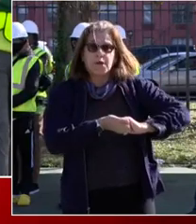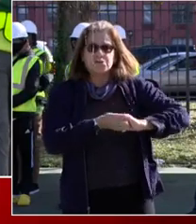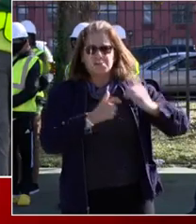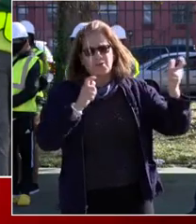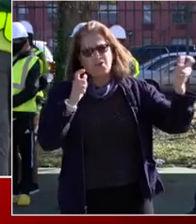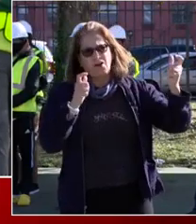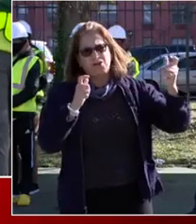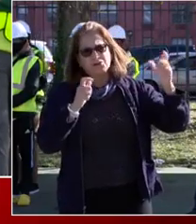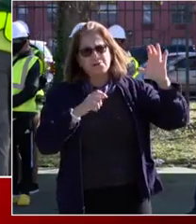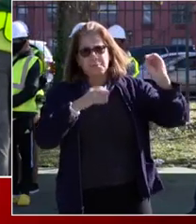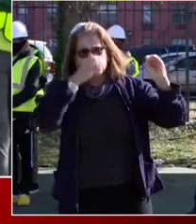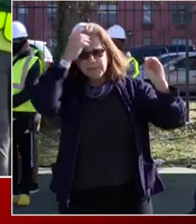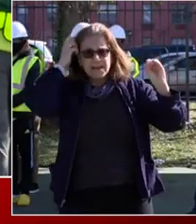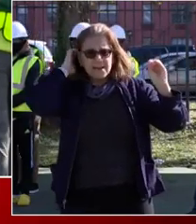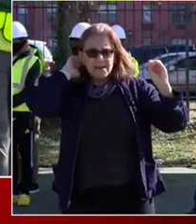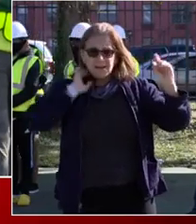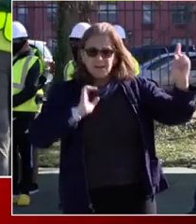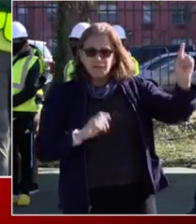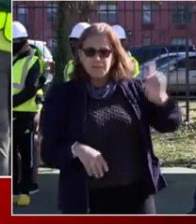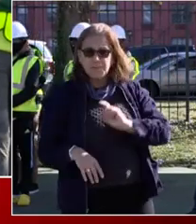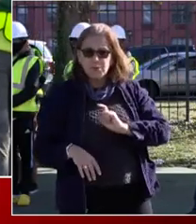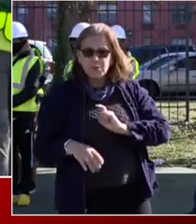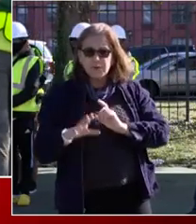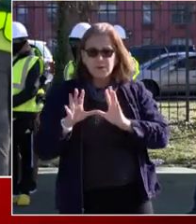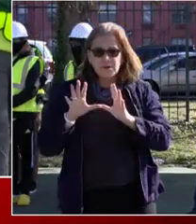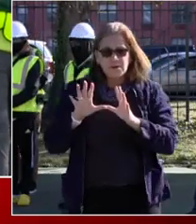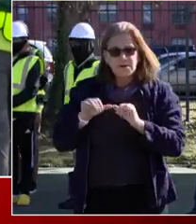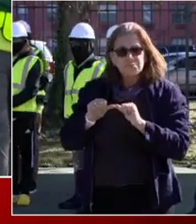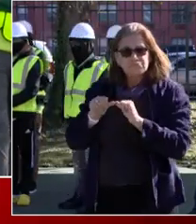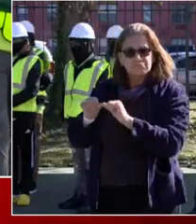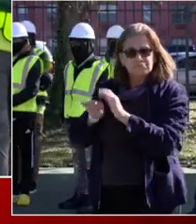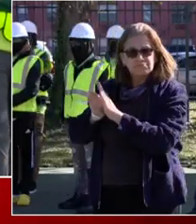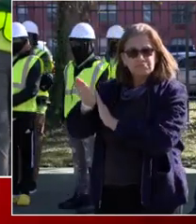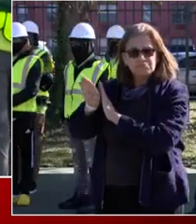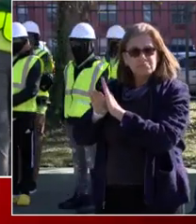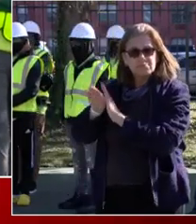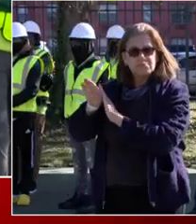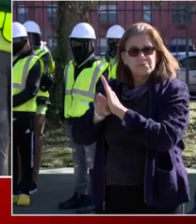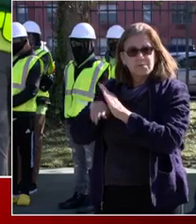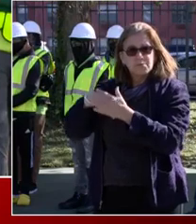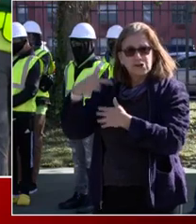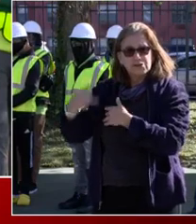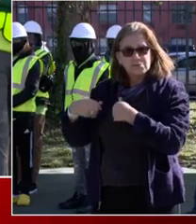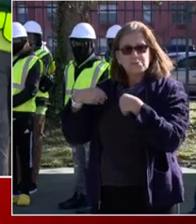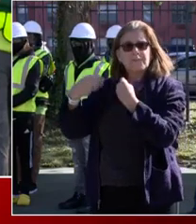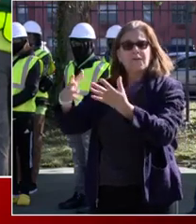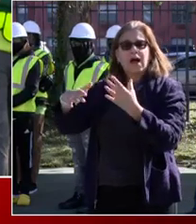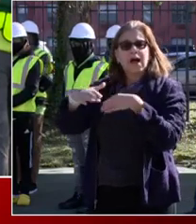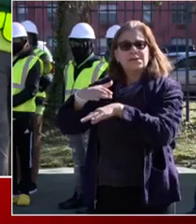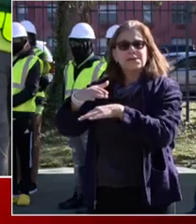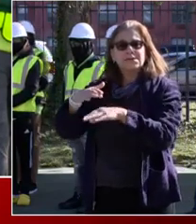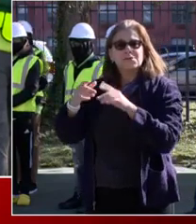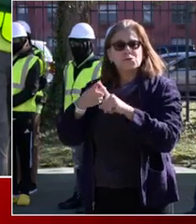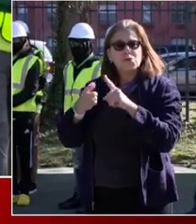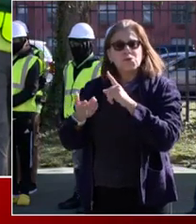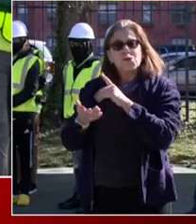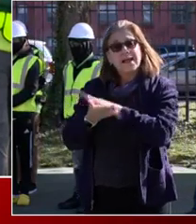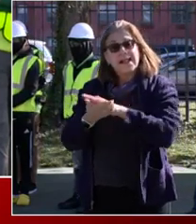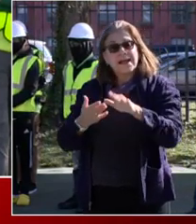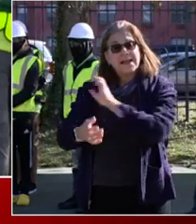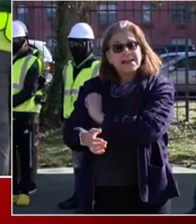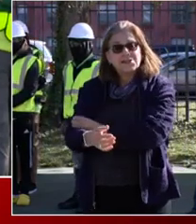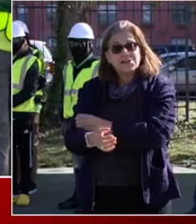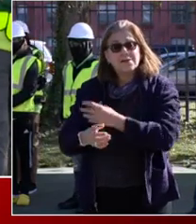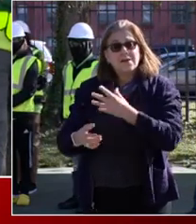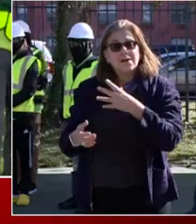contribution is that we develop the community solar projects that provide access to clean energy to low-income families across